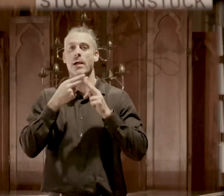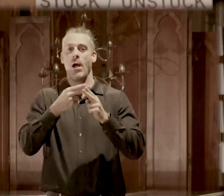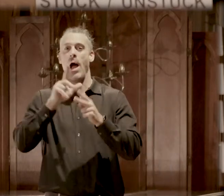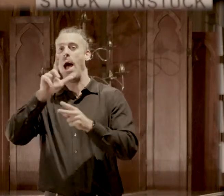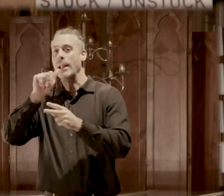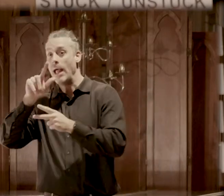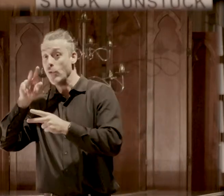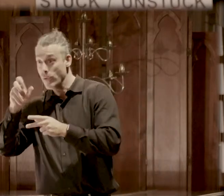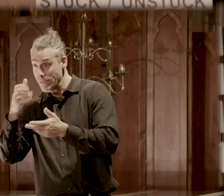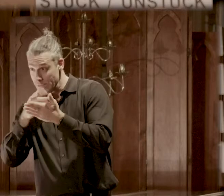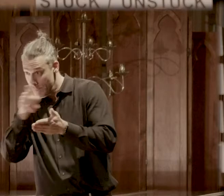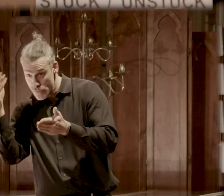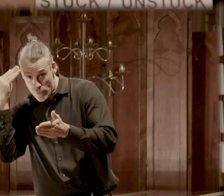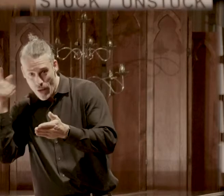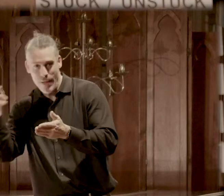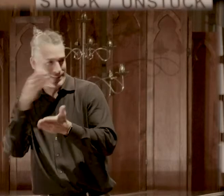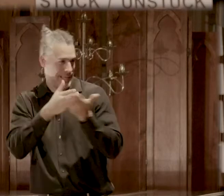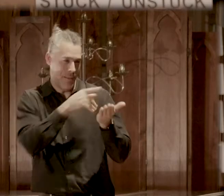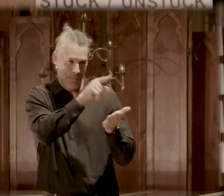place called La Luna. Heard of it?